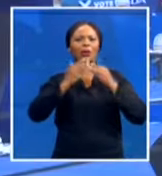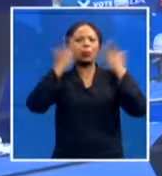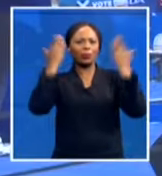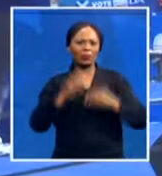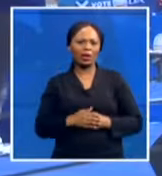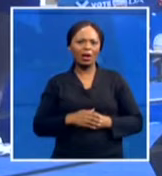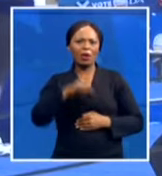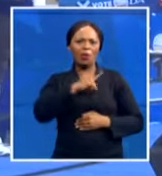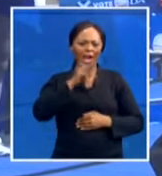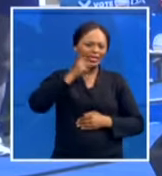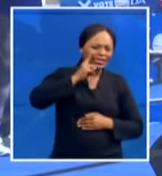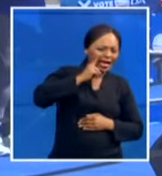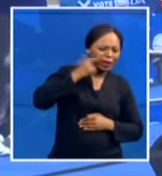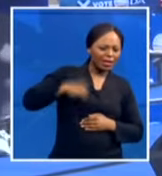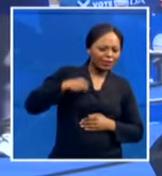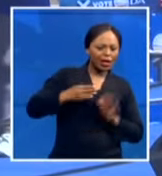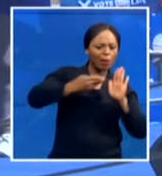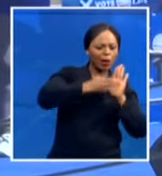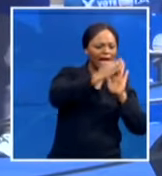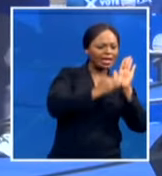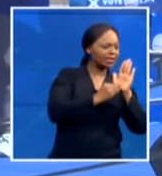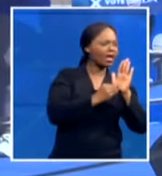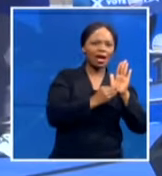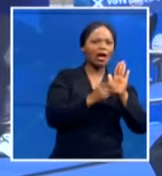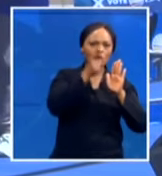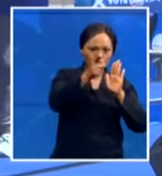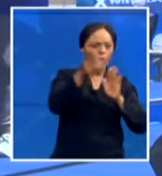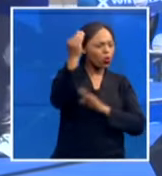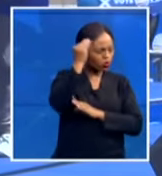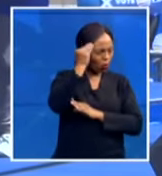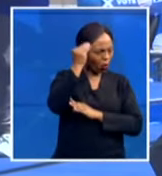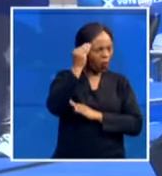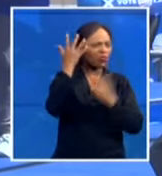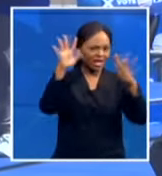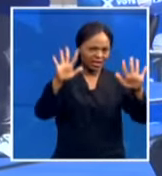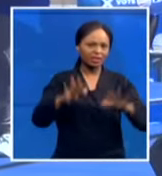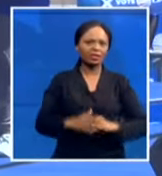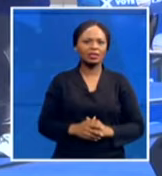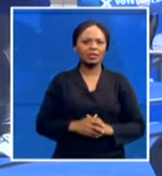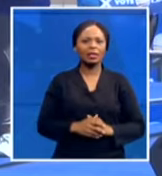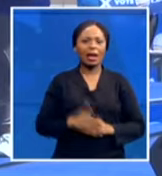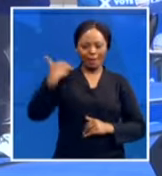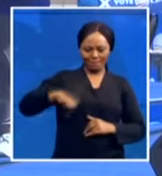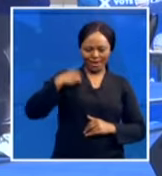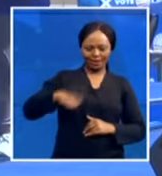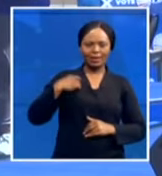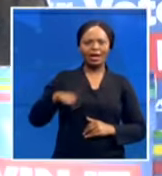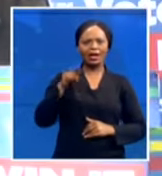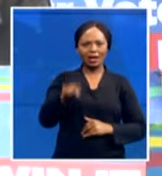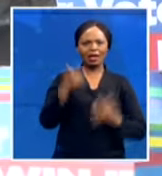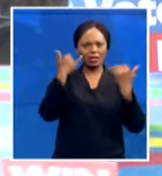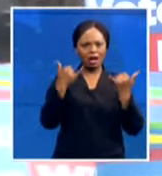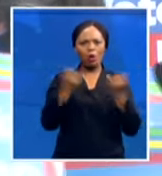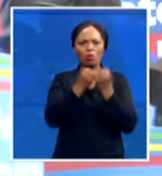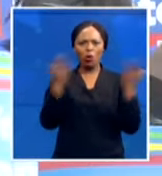list. You already know. Yes. These are the municipalities where the taps run dry and the power stays off